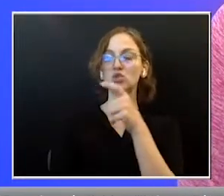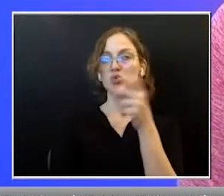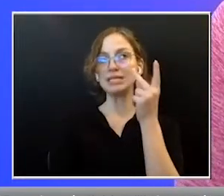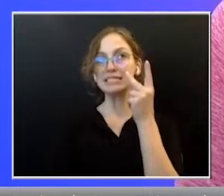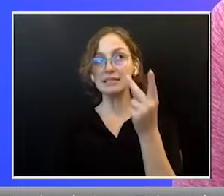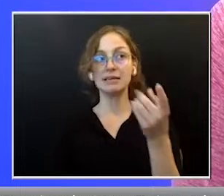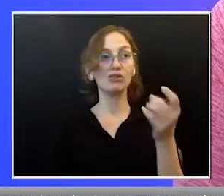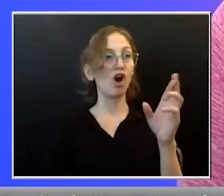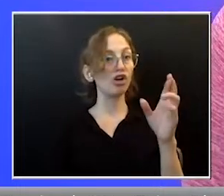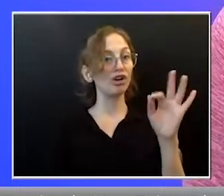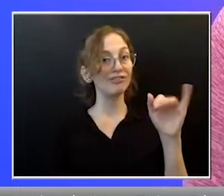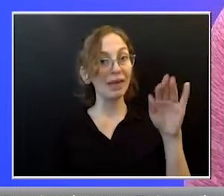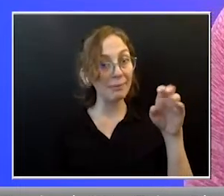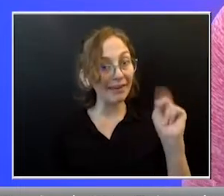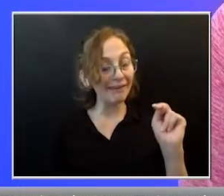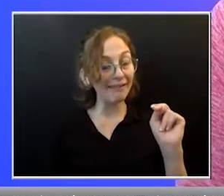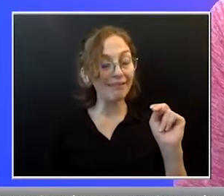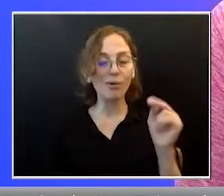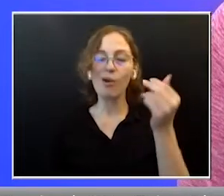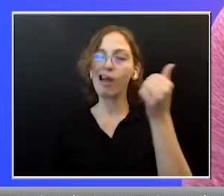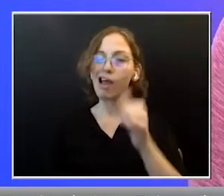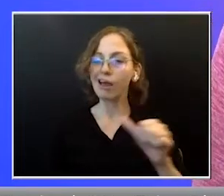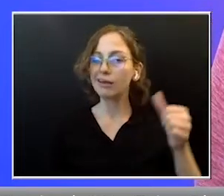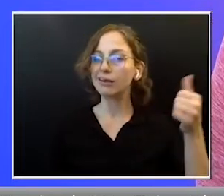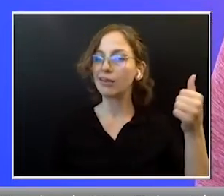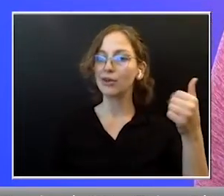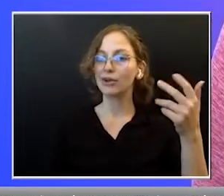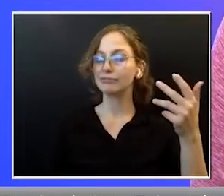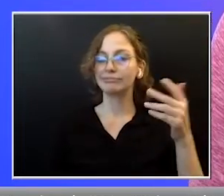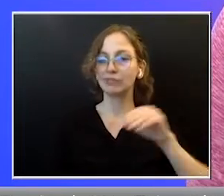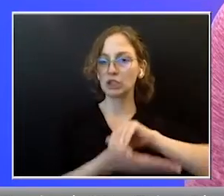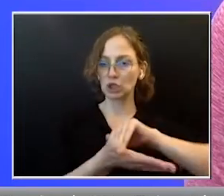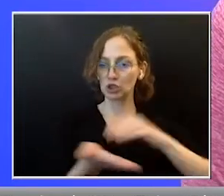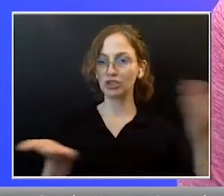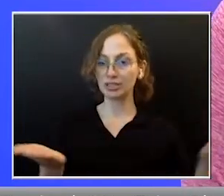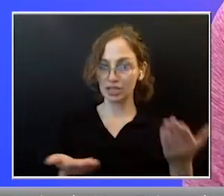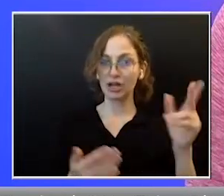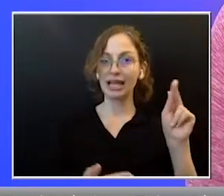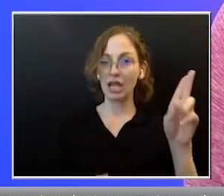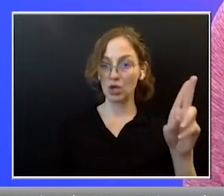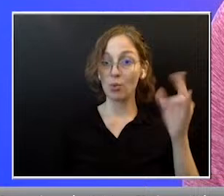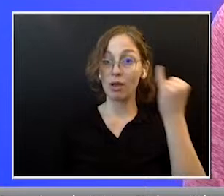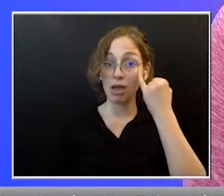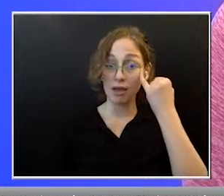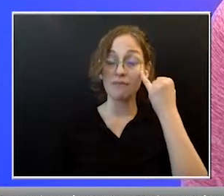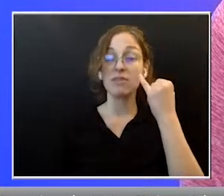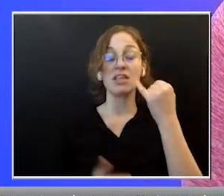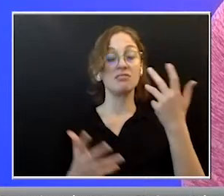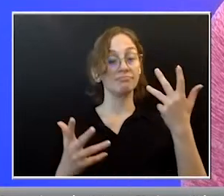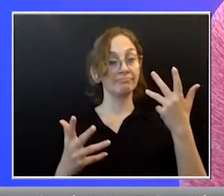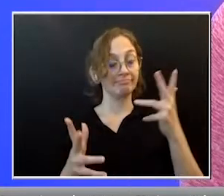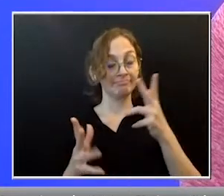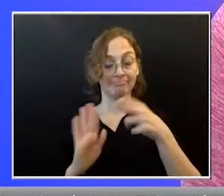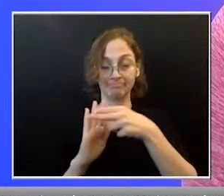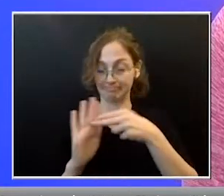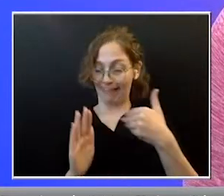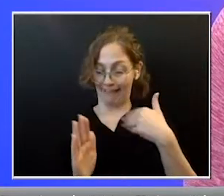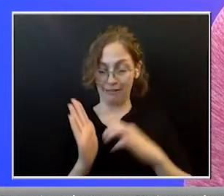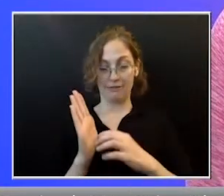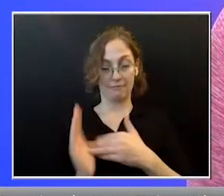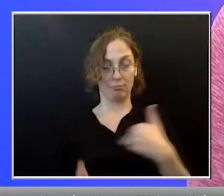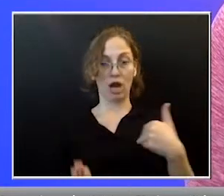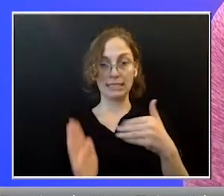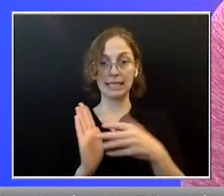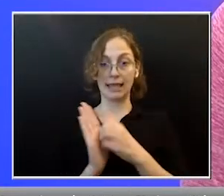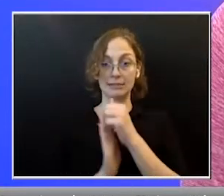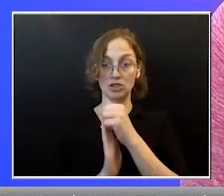any other, you know, doctors here at KU that have breast cancer, that they have the opportunity, they give them the opportunity to